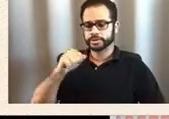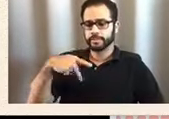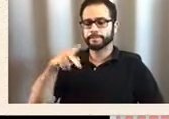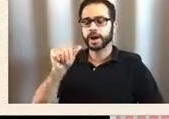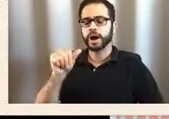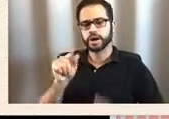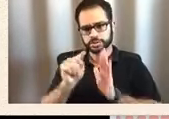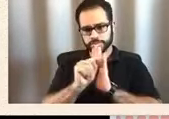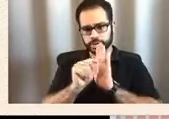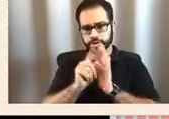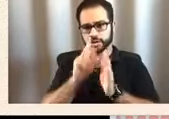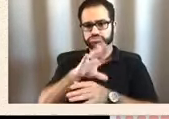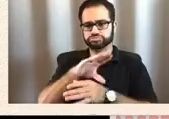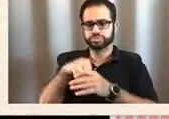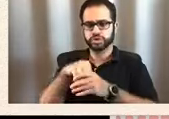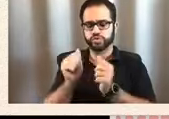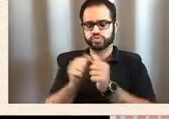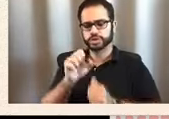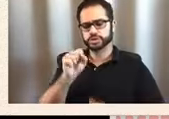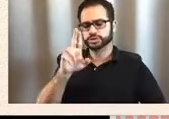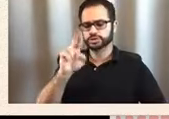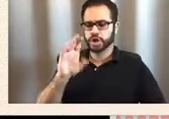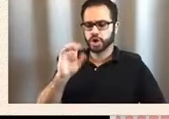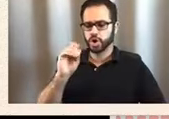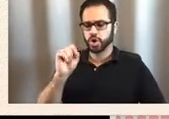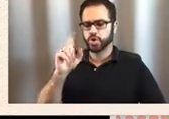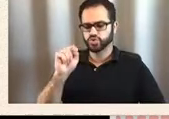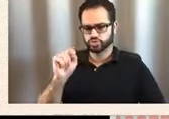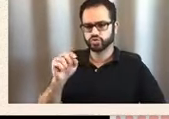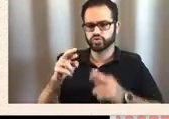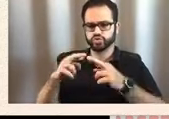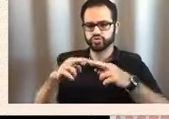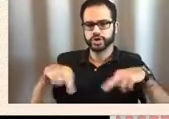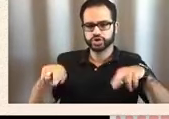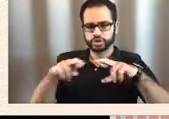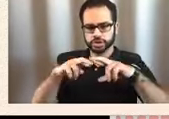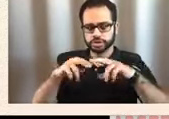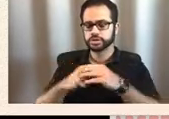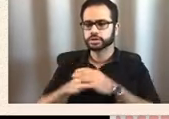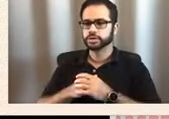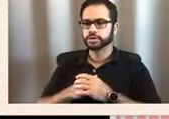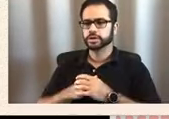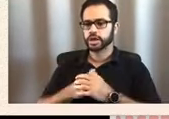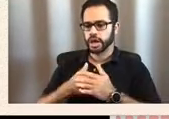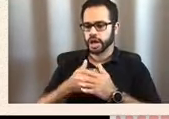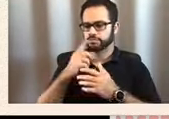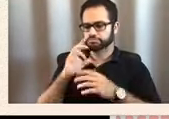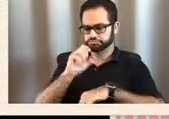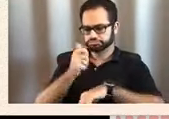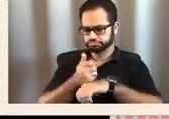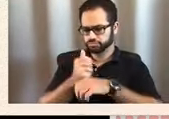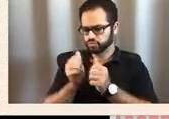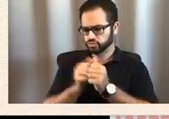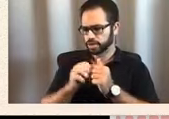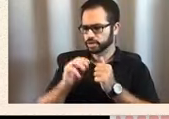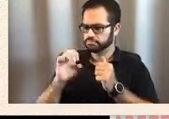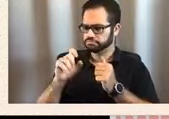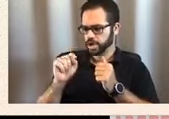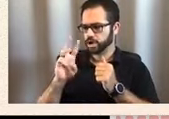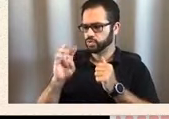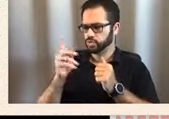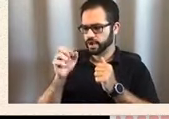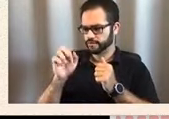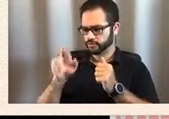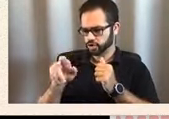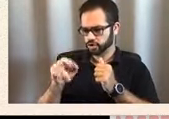Suncoast region. And I have been on MedWaiver since